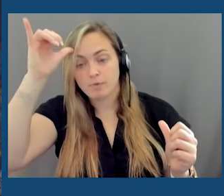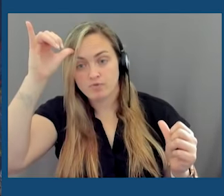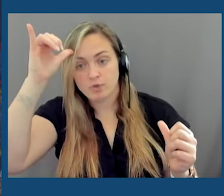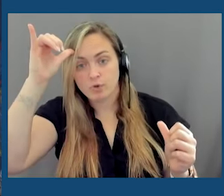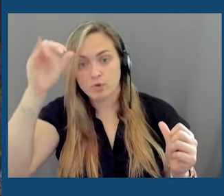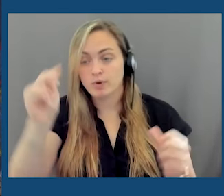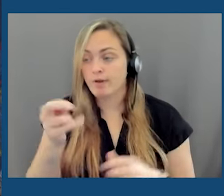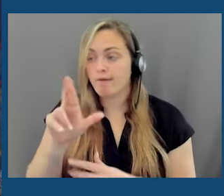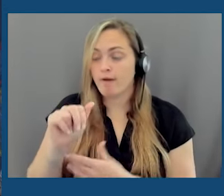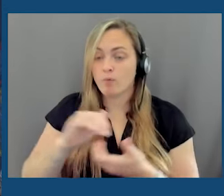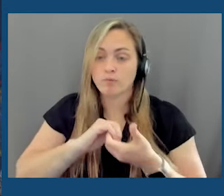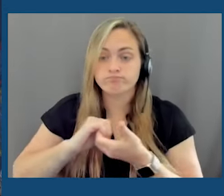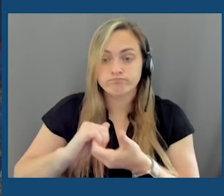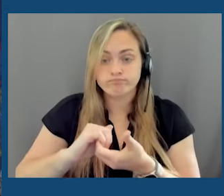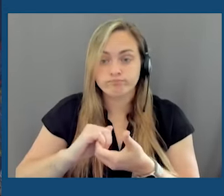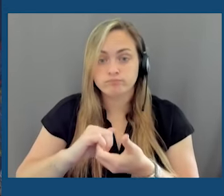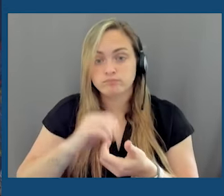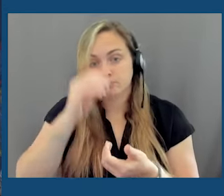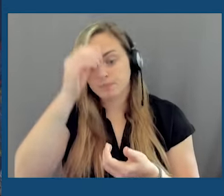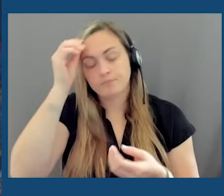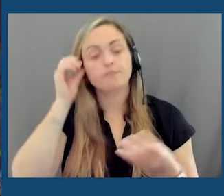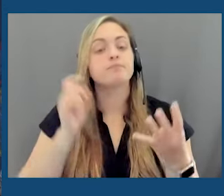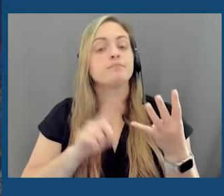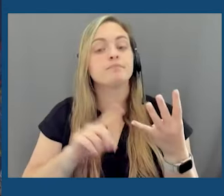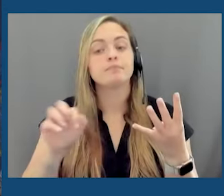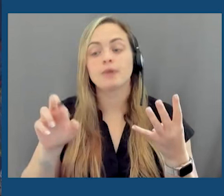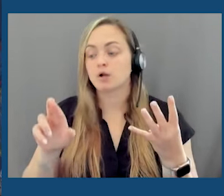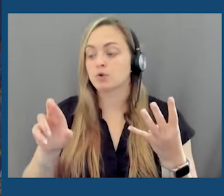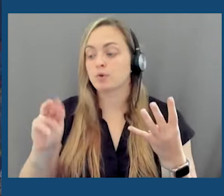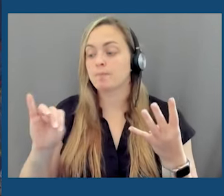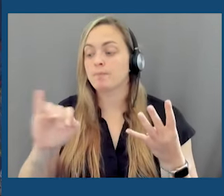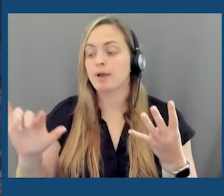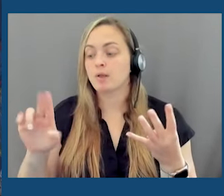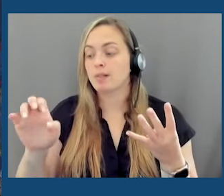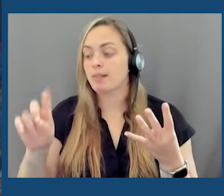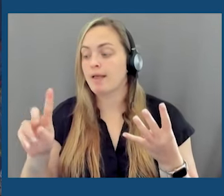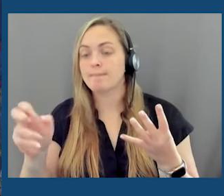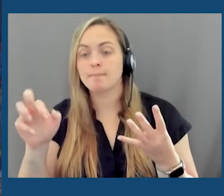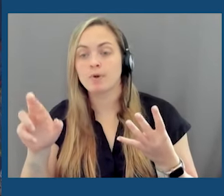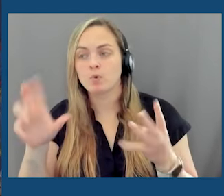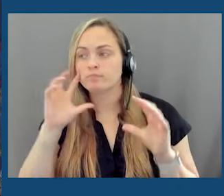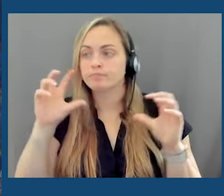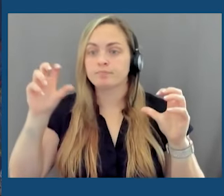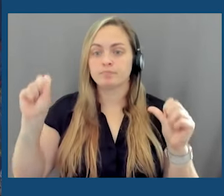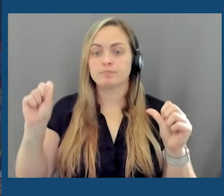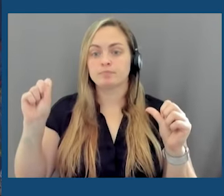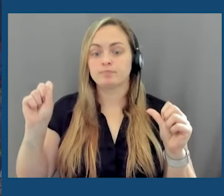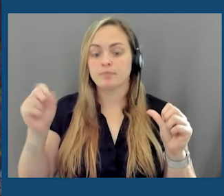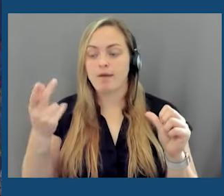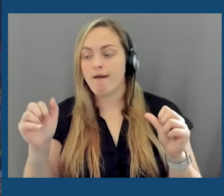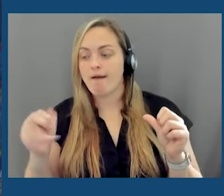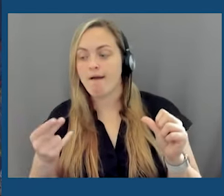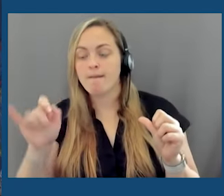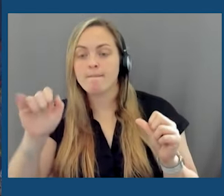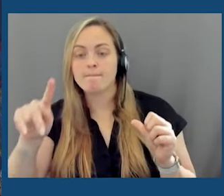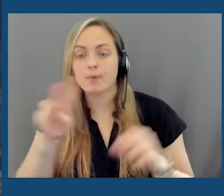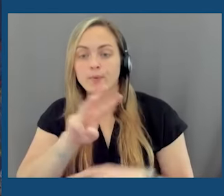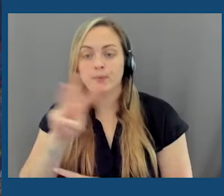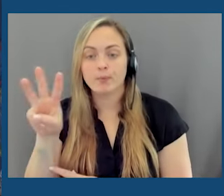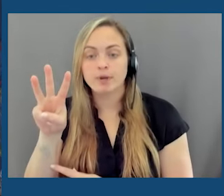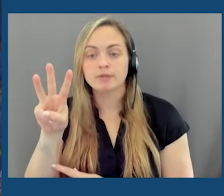Niagara Partnership, and Dr. Michael Edbauer, President of Highmark Western